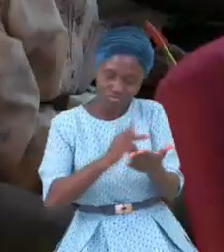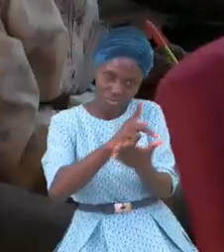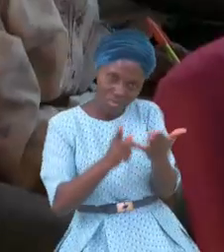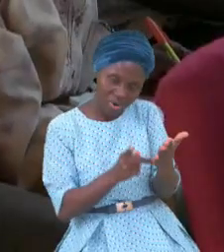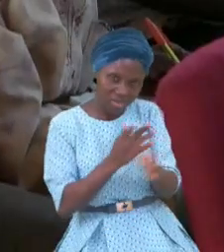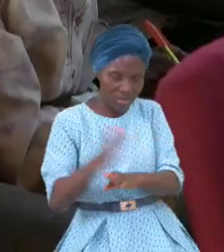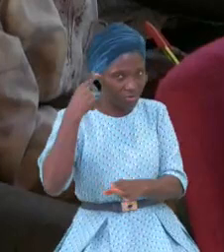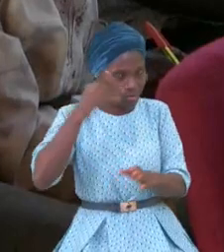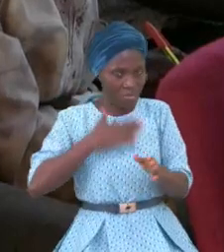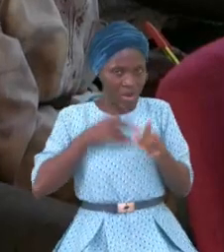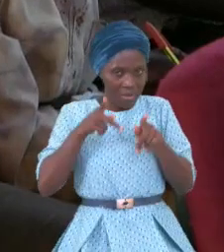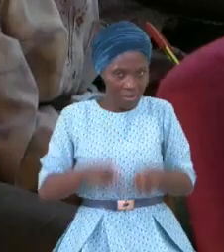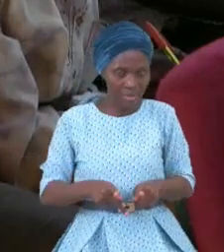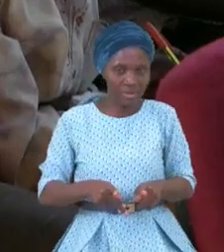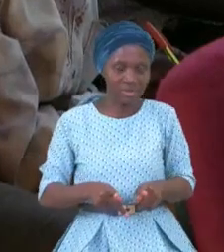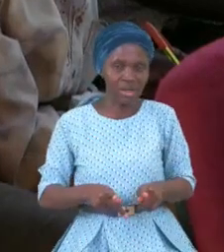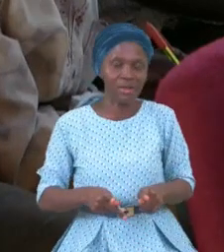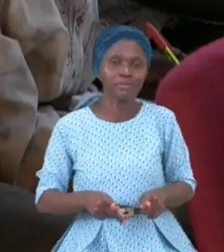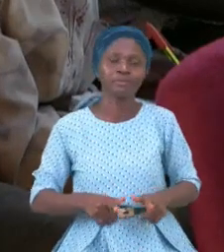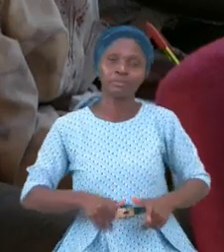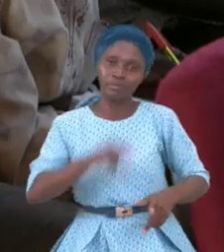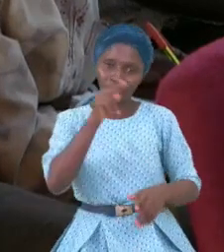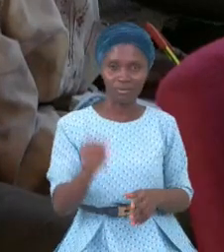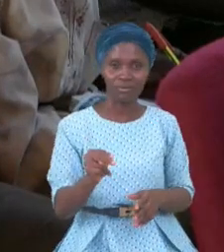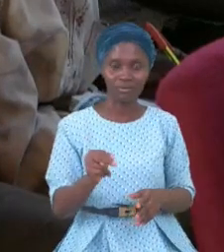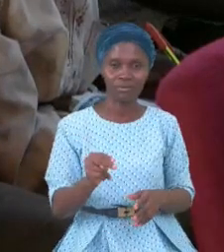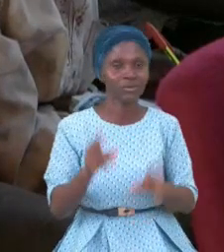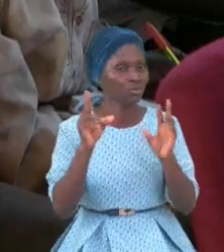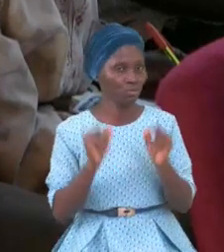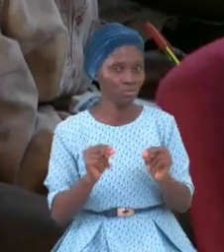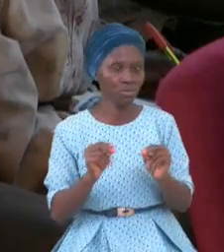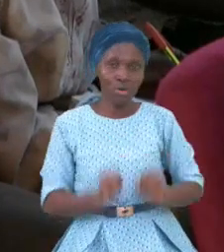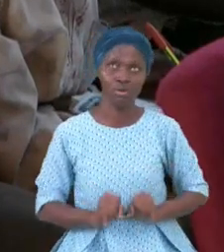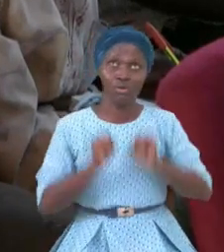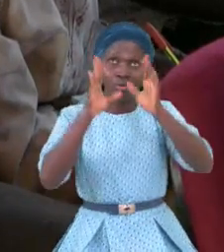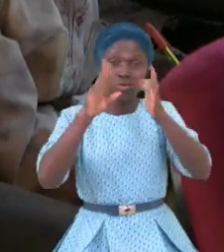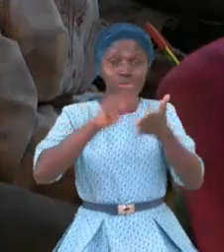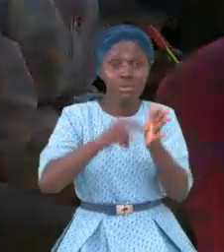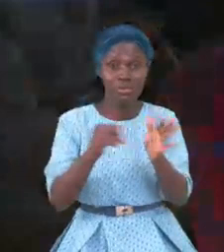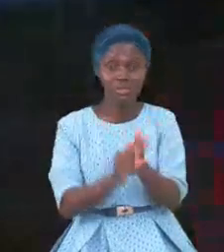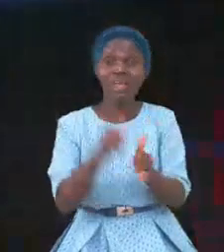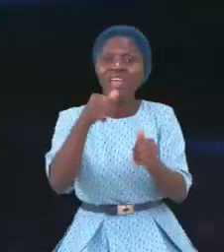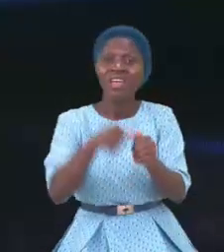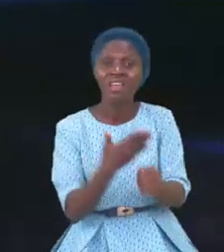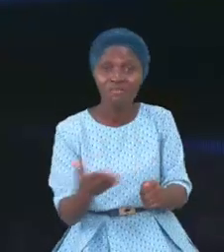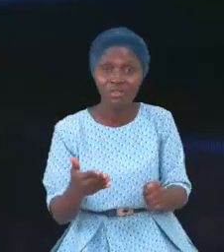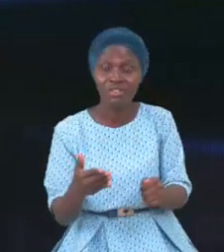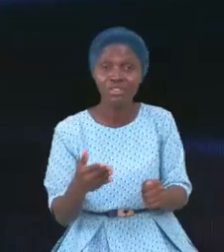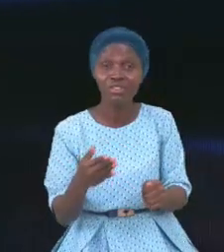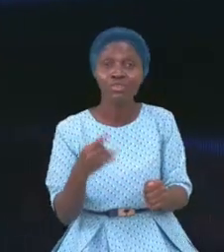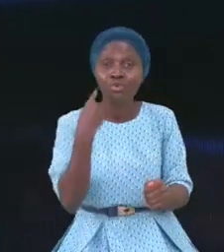a peculiar need, I'm taking that away. No, consecration means that everything who you